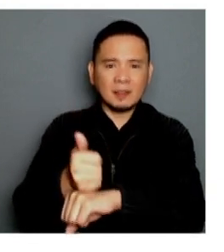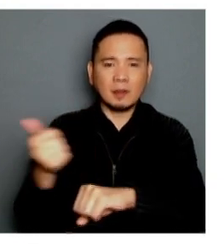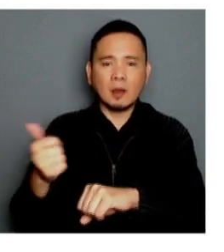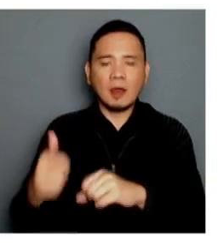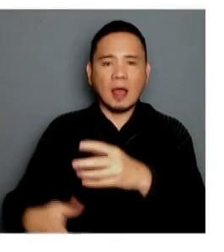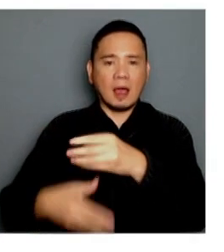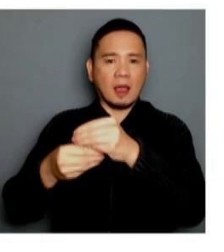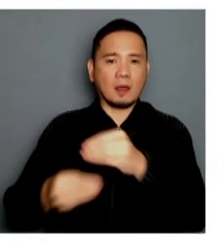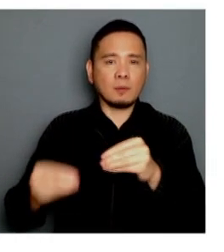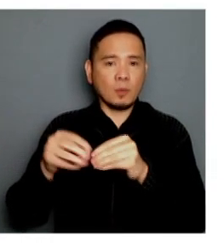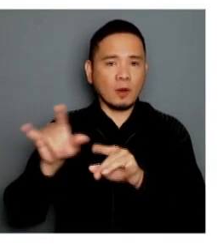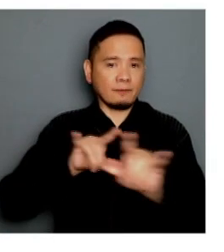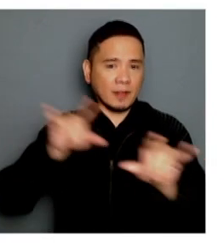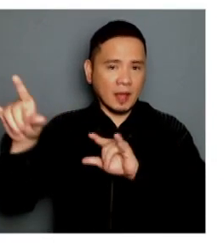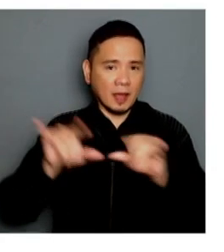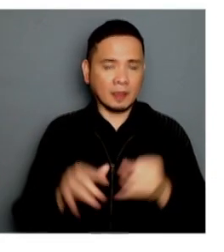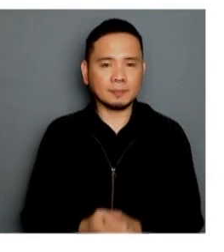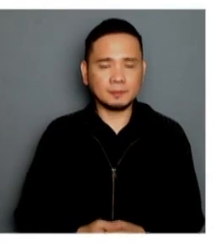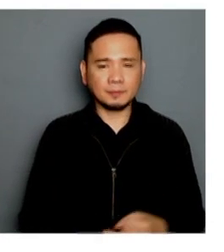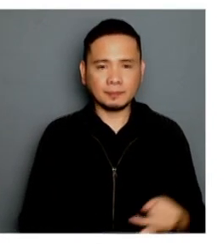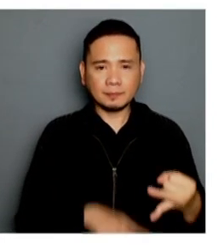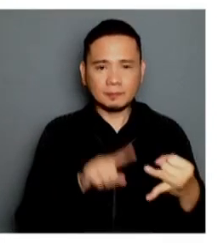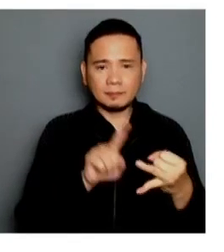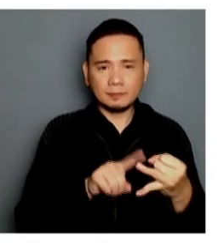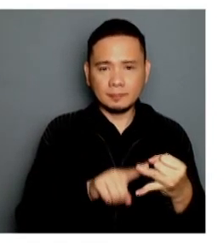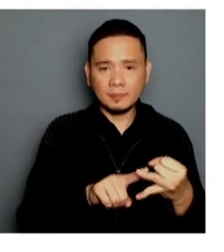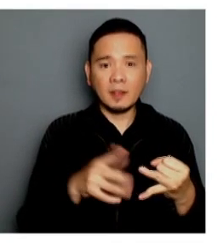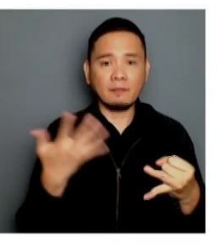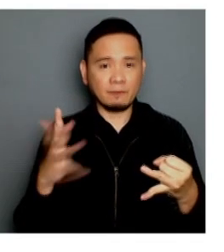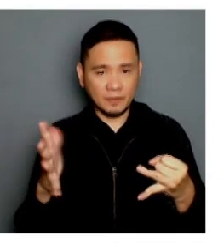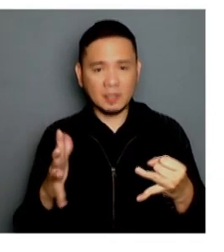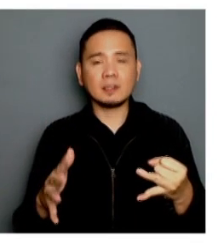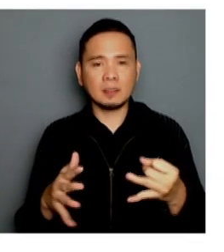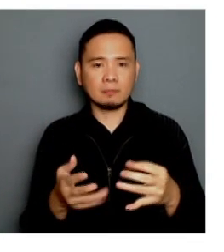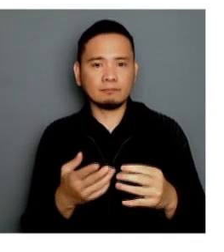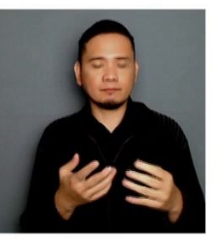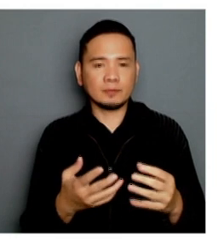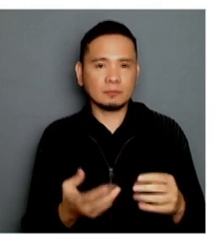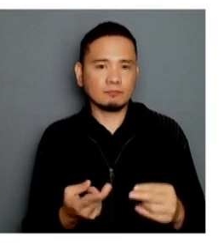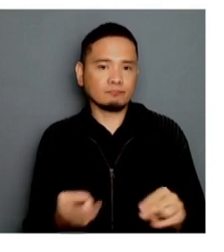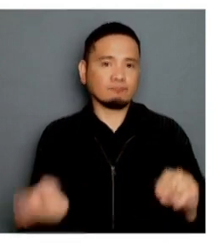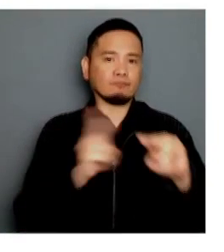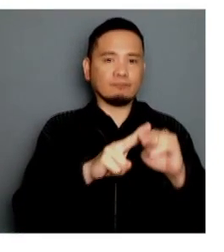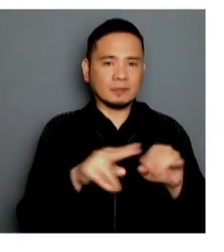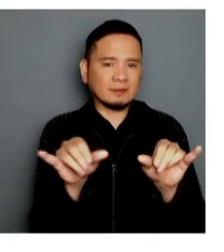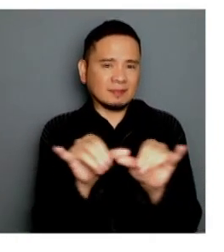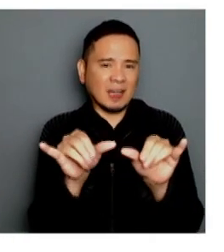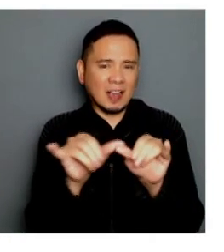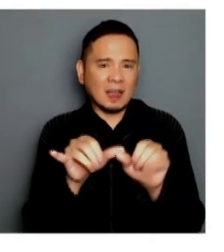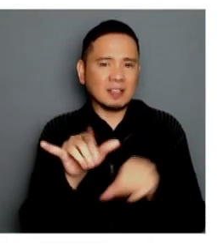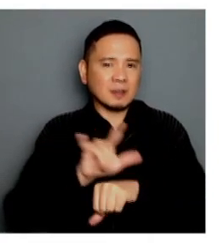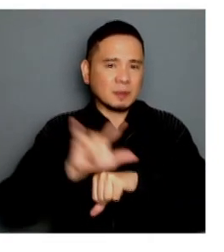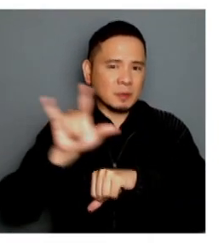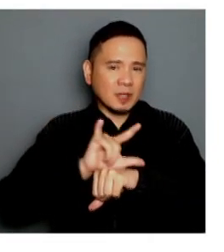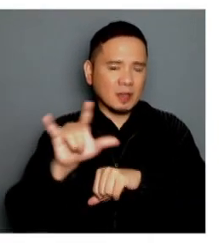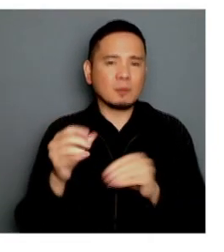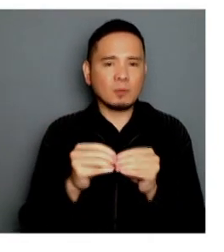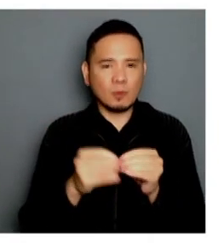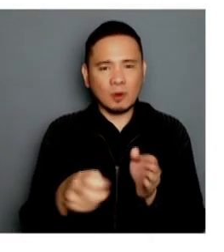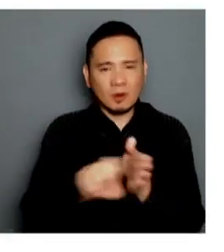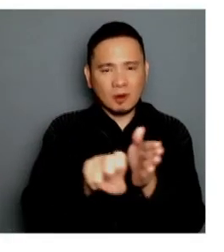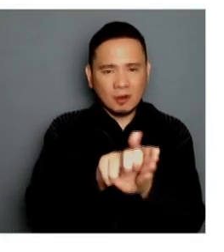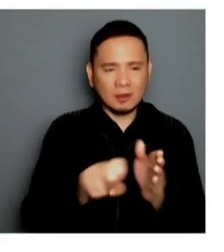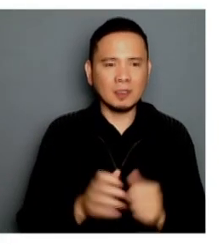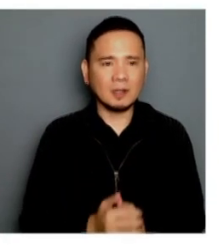Pangalawa, may mga iilang flights, nag-upgrade po tayo ng eroplano. Despite all these efforts, hindi naman kaagad ma-accommodate lahat ng